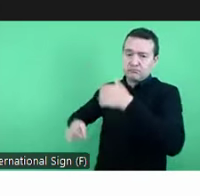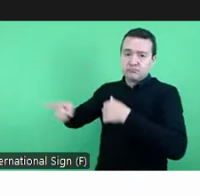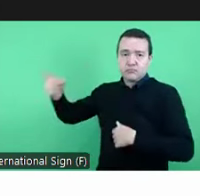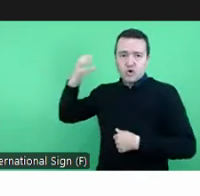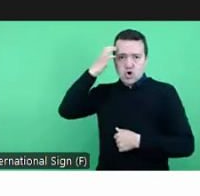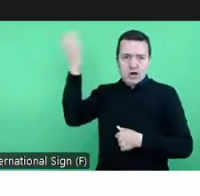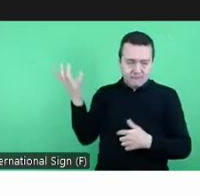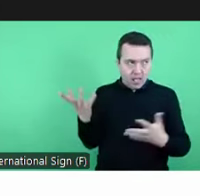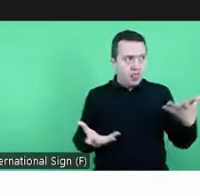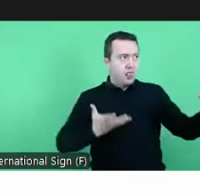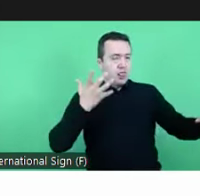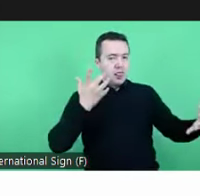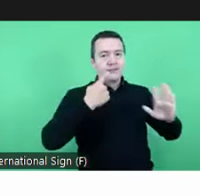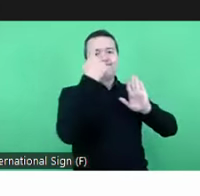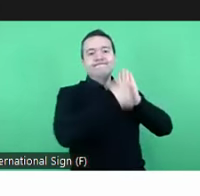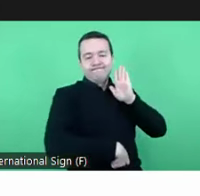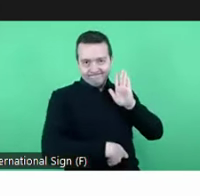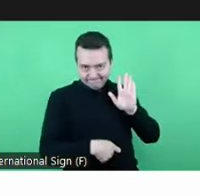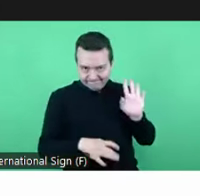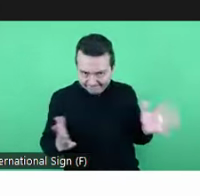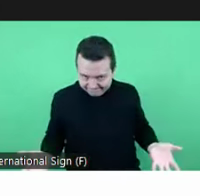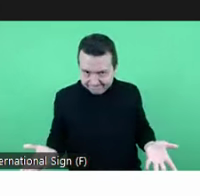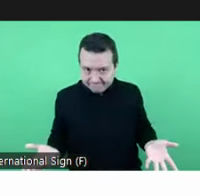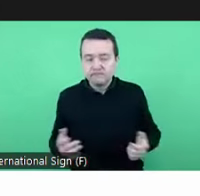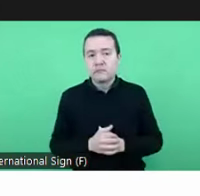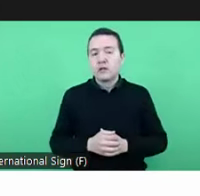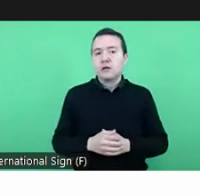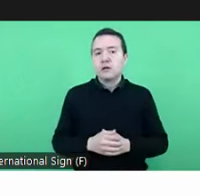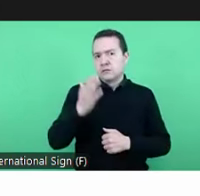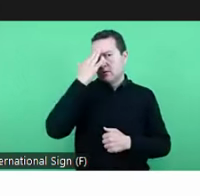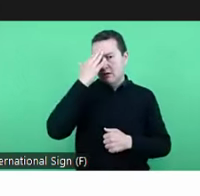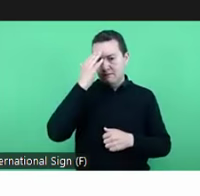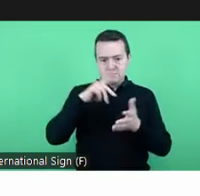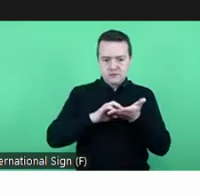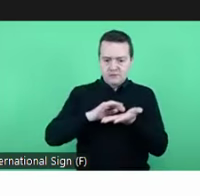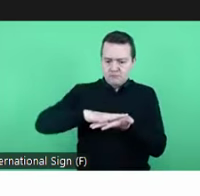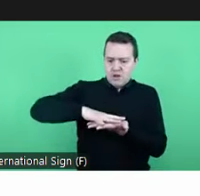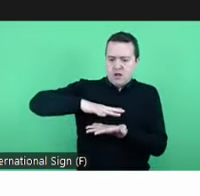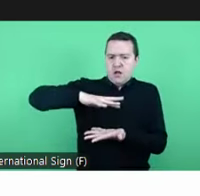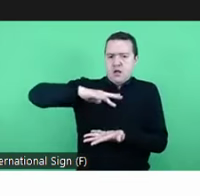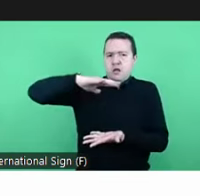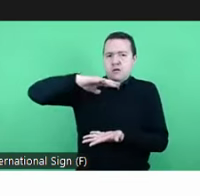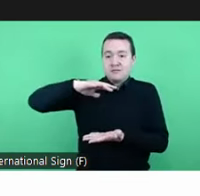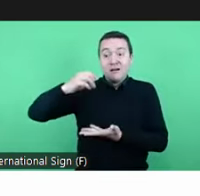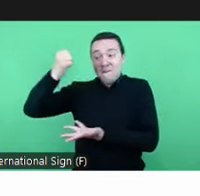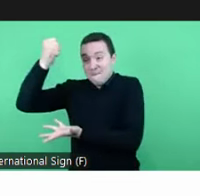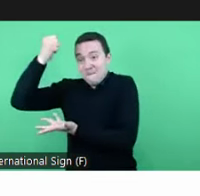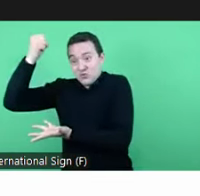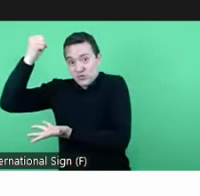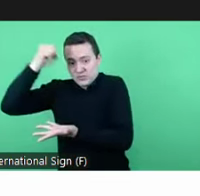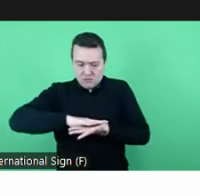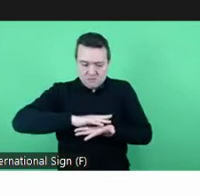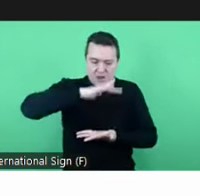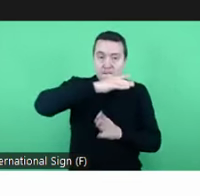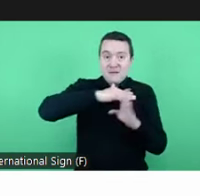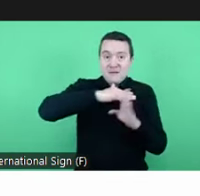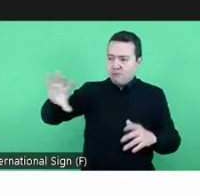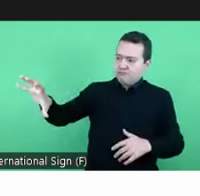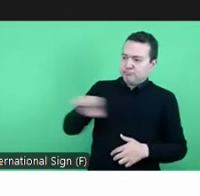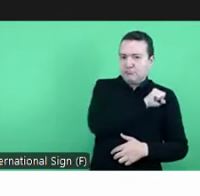set at Entonces, $74 con todas million, las complicaciones which que is esto just implica, que over ya half of